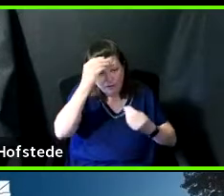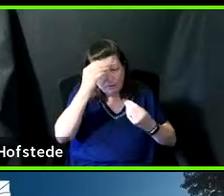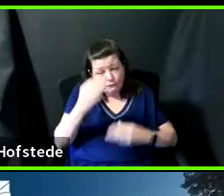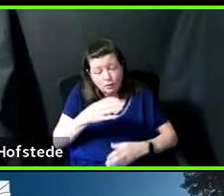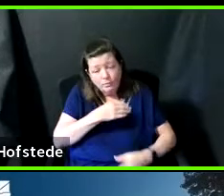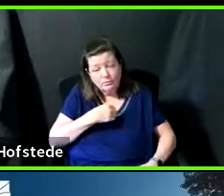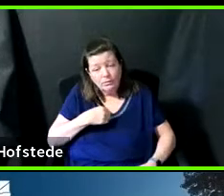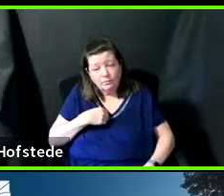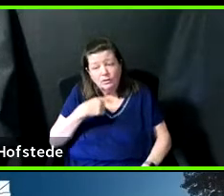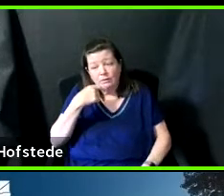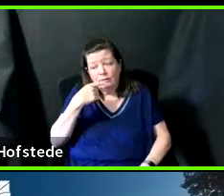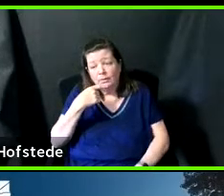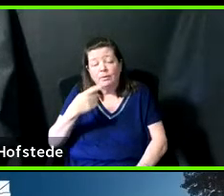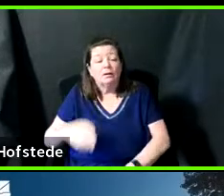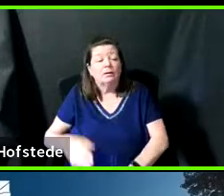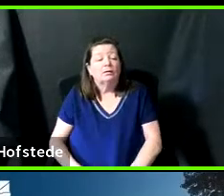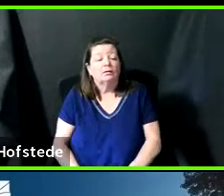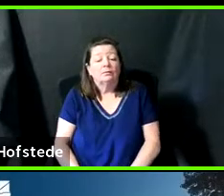public.